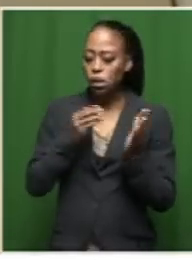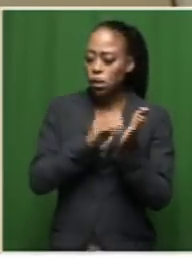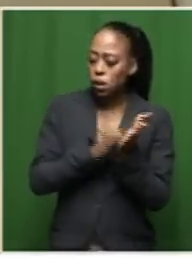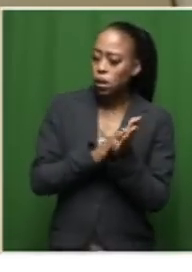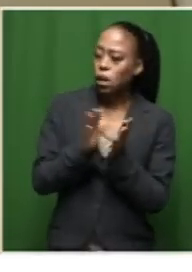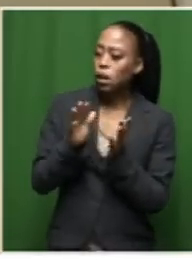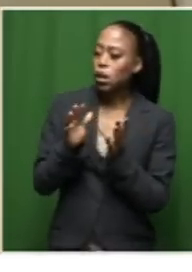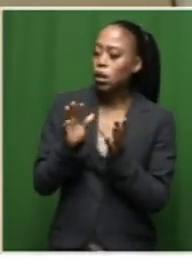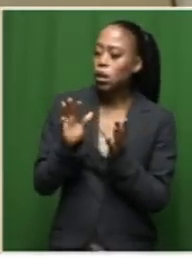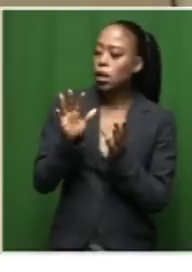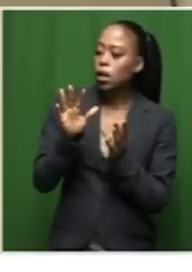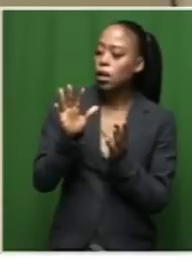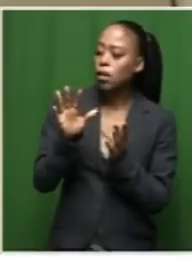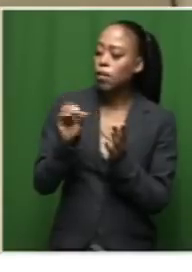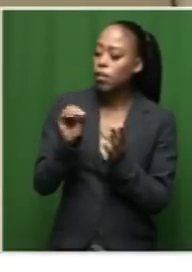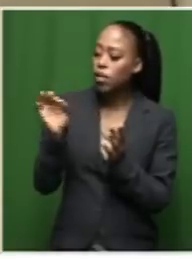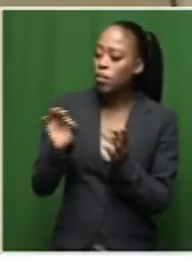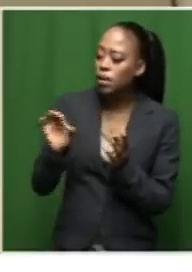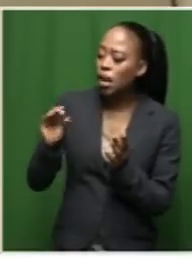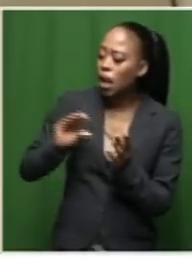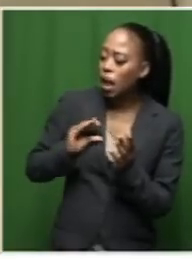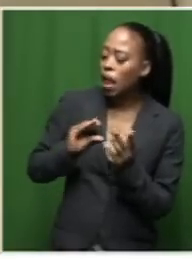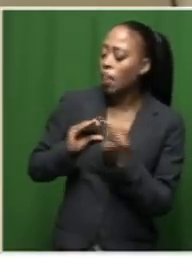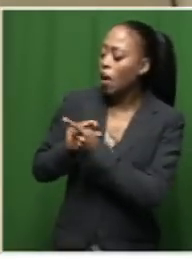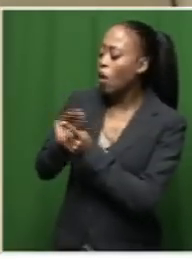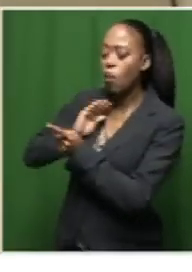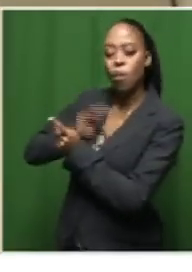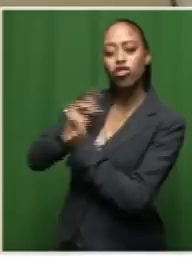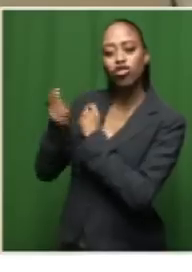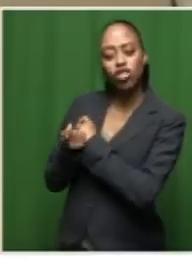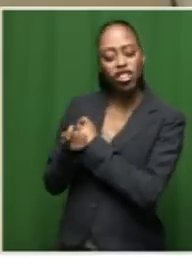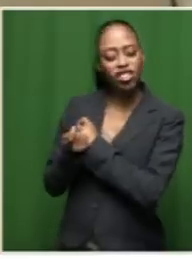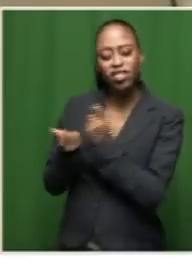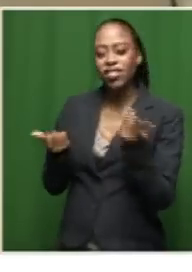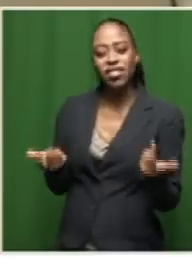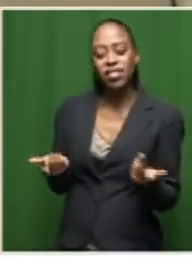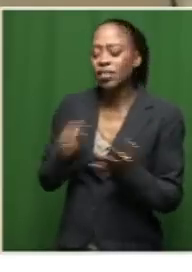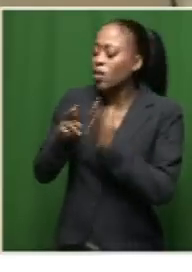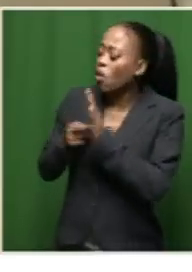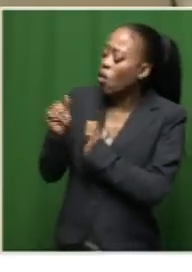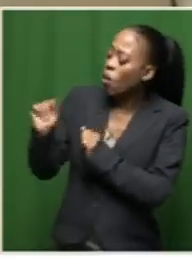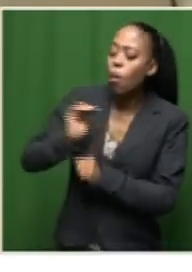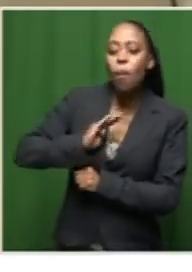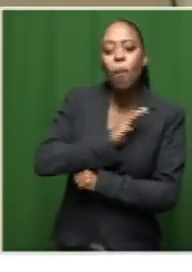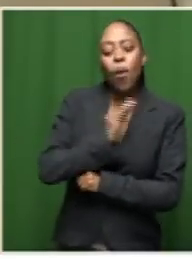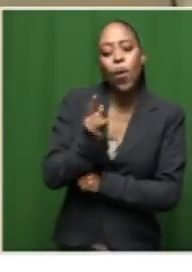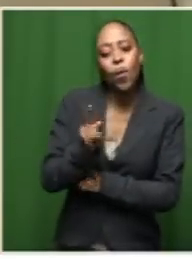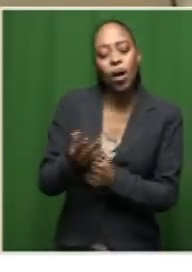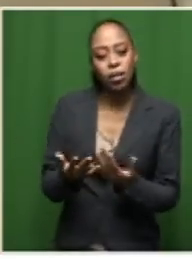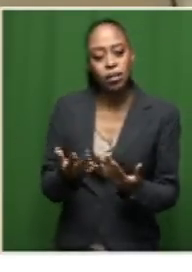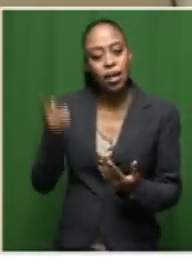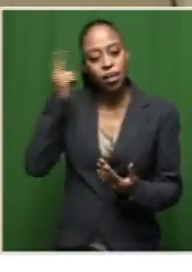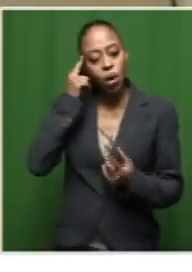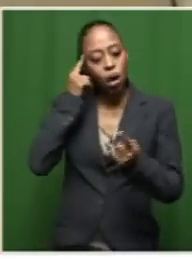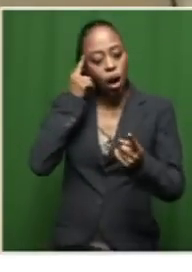to what the role of the board is, and if you have made an election, they also think that the board is bound by